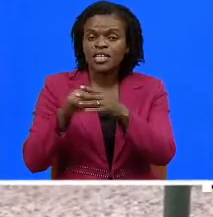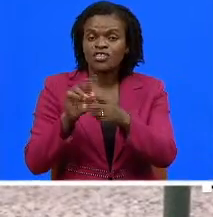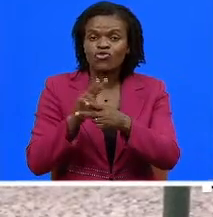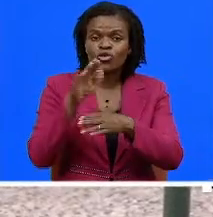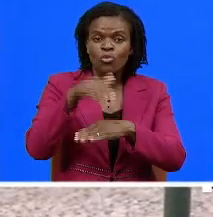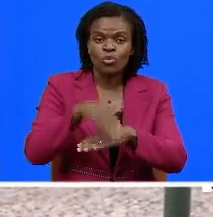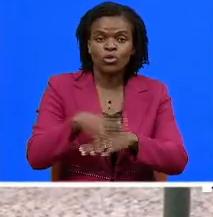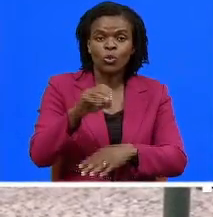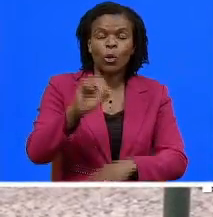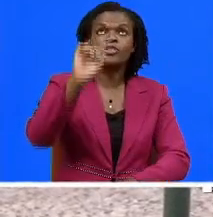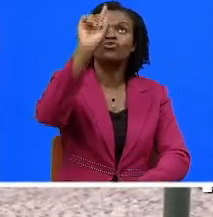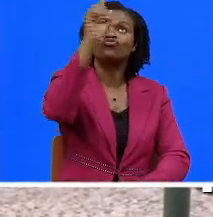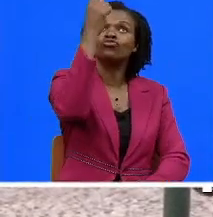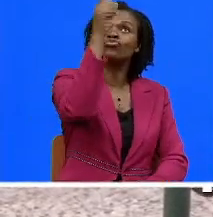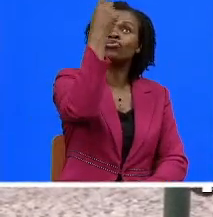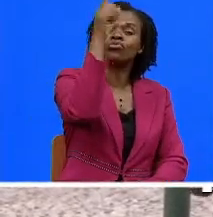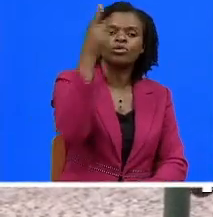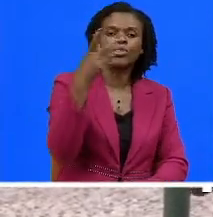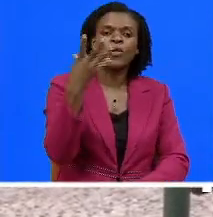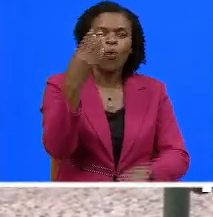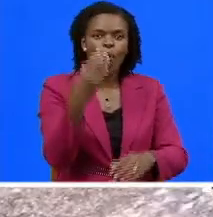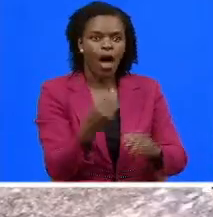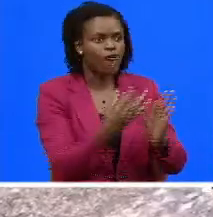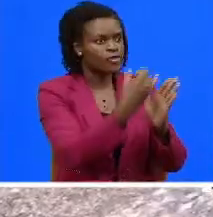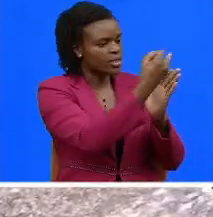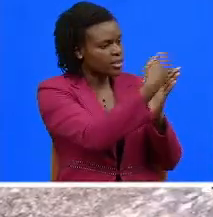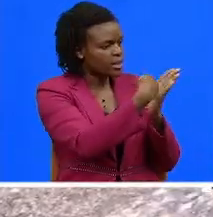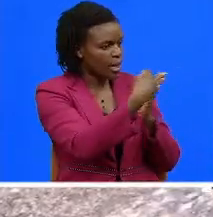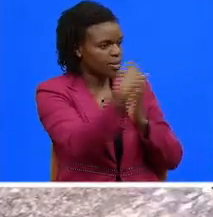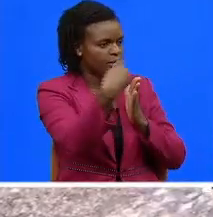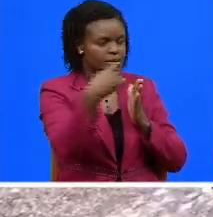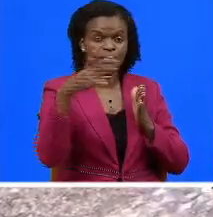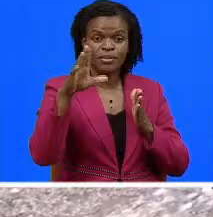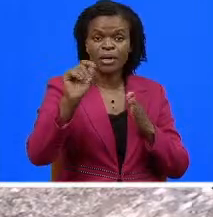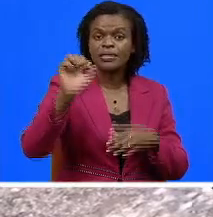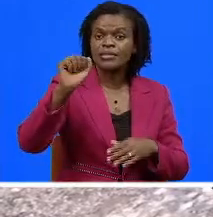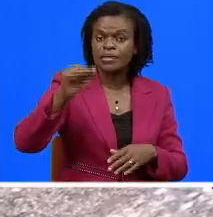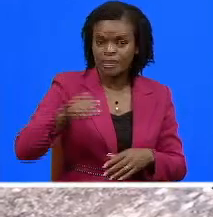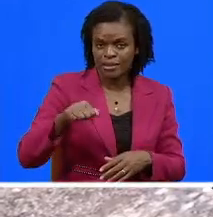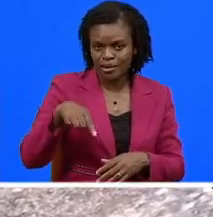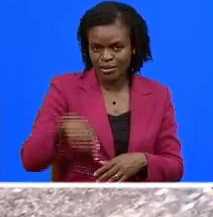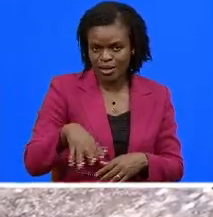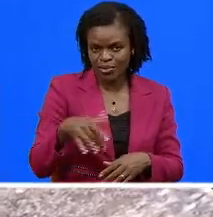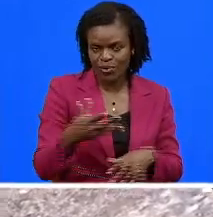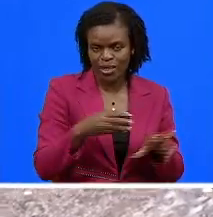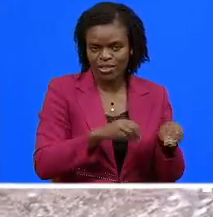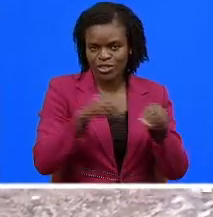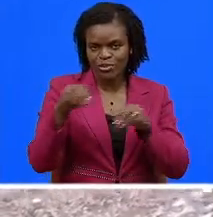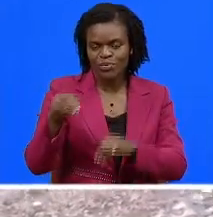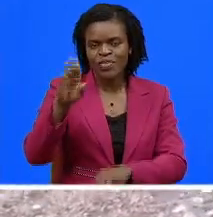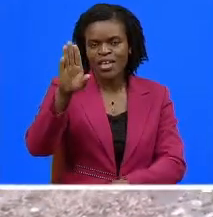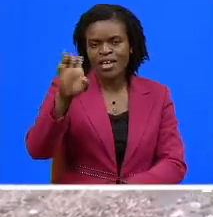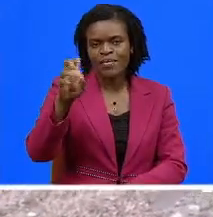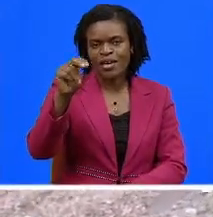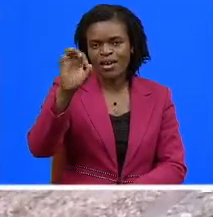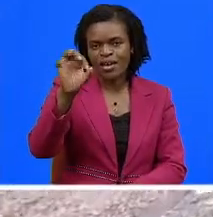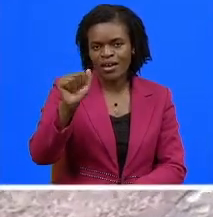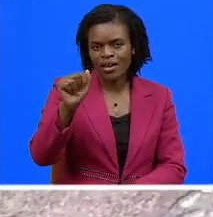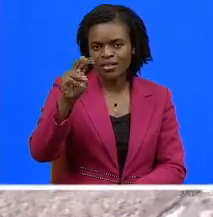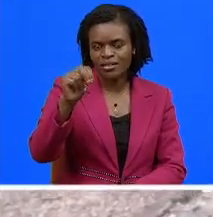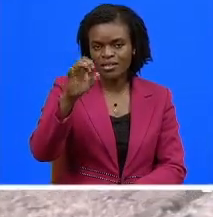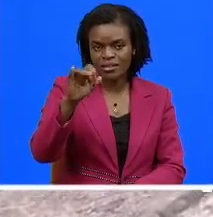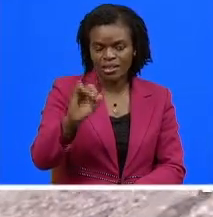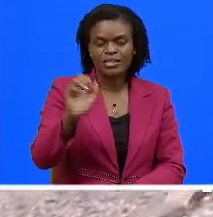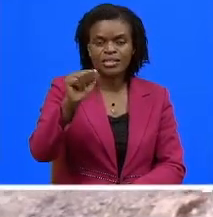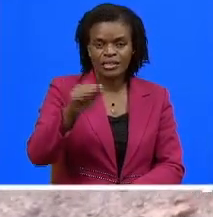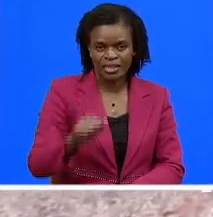helicopters in the sky. There's art to be seen. But for now, we are going to be crossing over to Bengani, who's on standby at